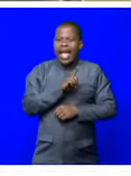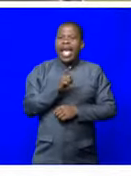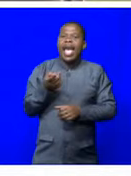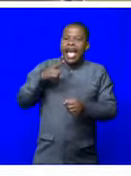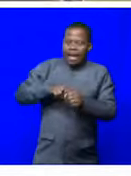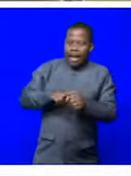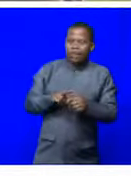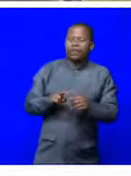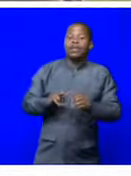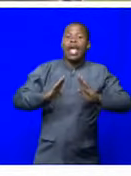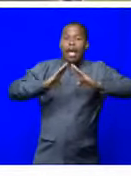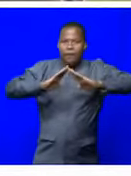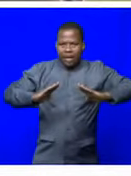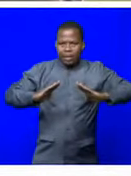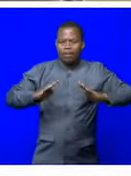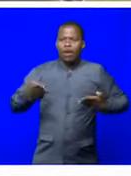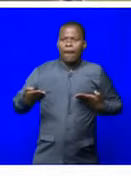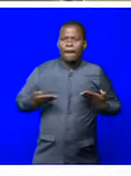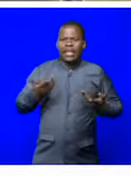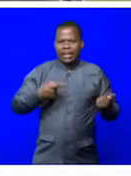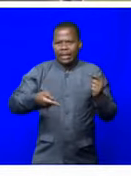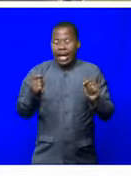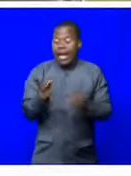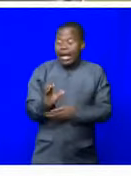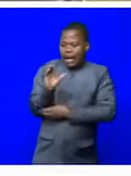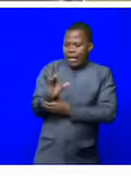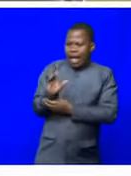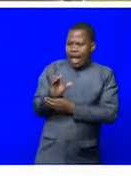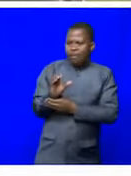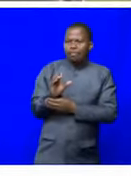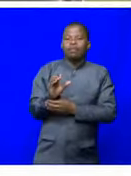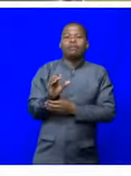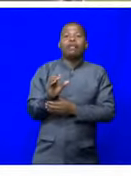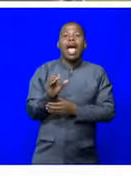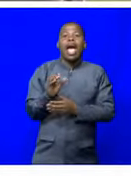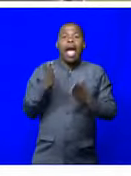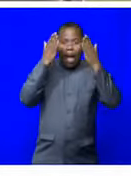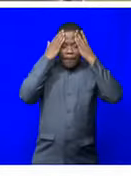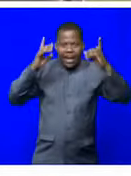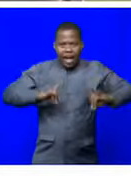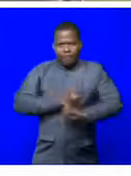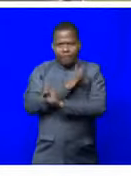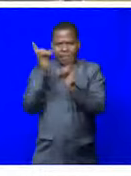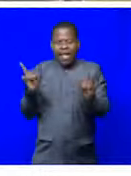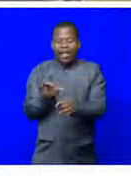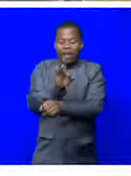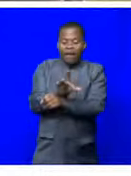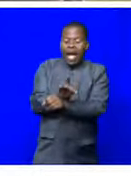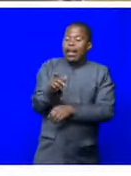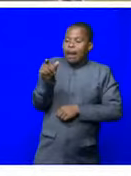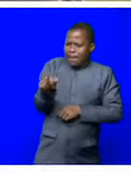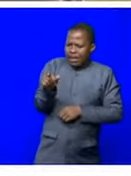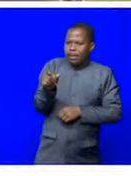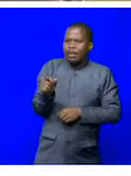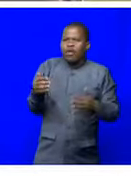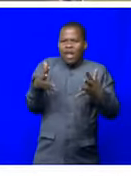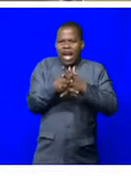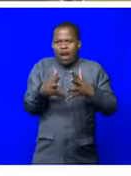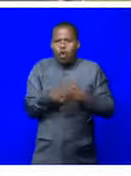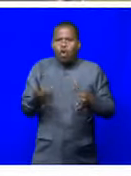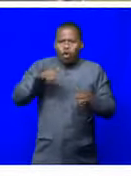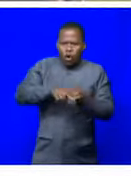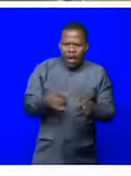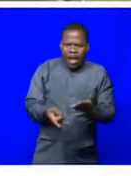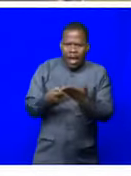besingacela kuministry ukuthi athumele nje yini councillor masinemhlangano mani bakhansele. Kuloku sitayiphatha kahle